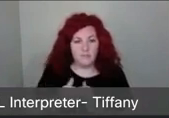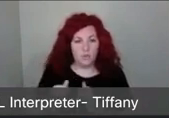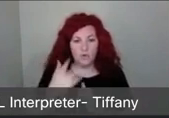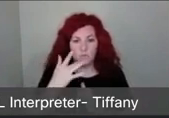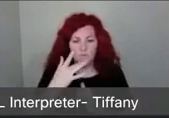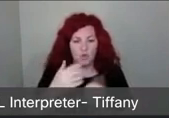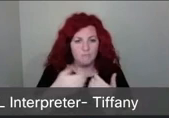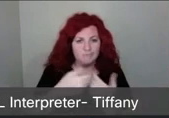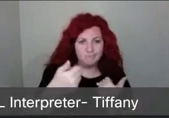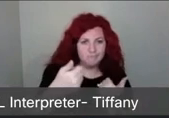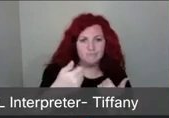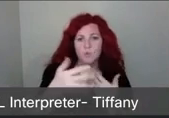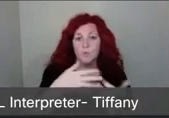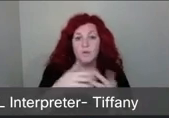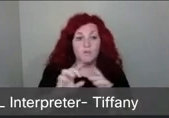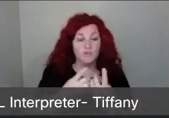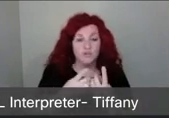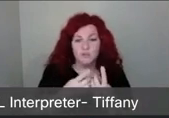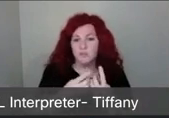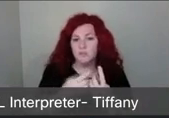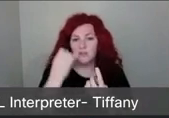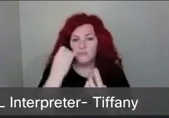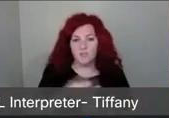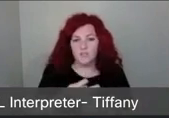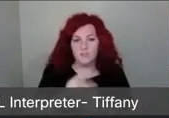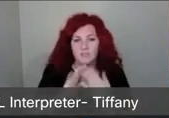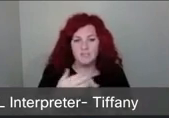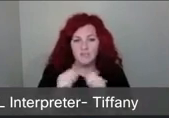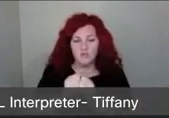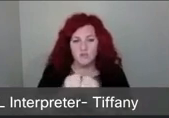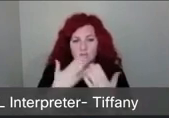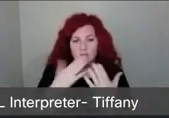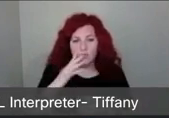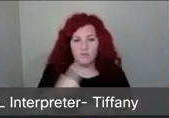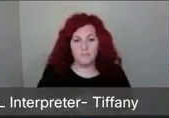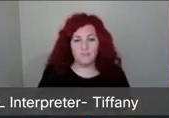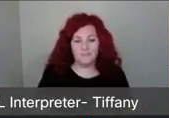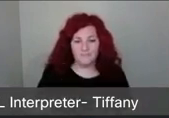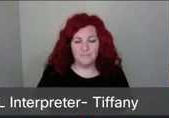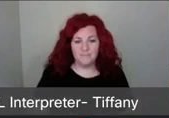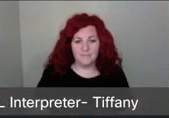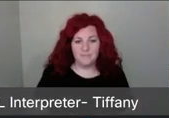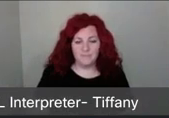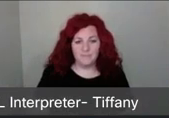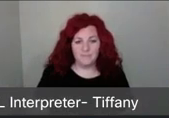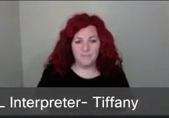it, I mean, district you put it in, it doesn't matter as long as you keep Avondale together. So thank you for your time.